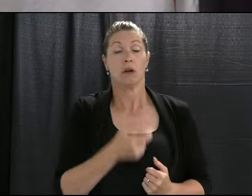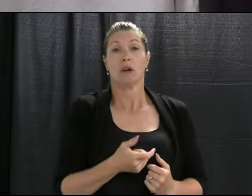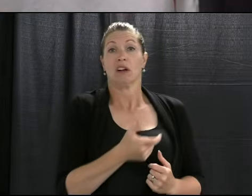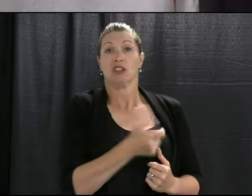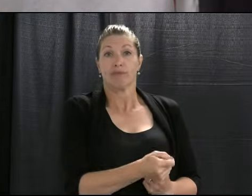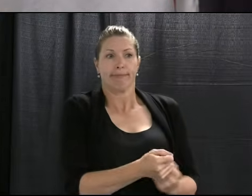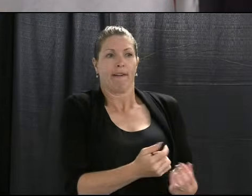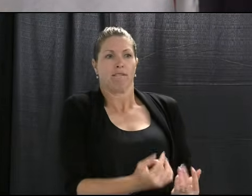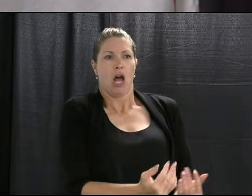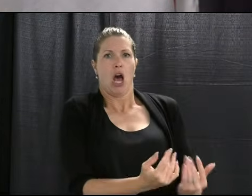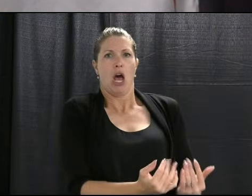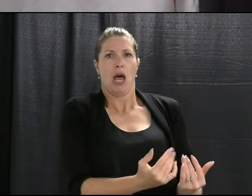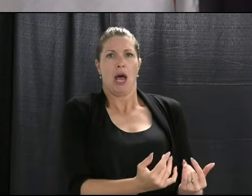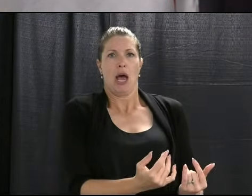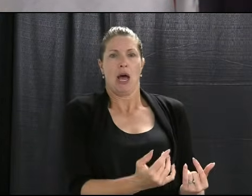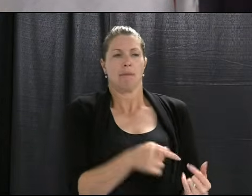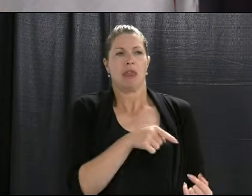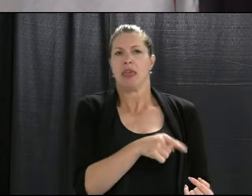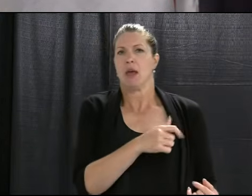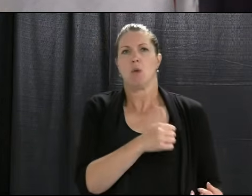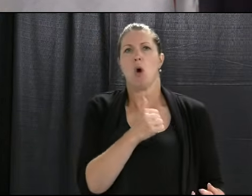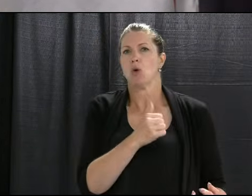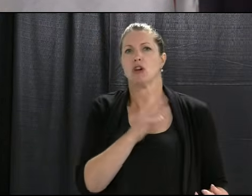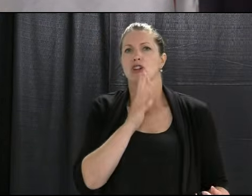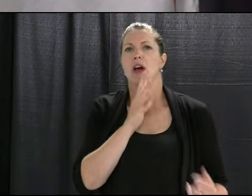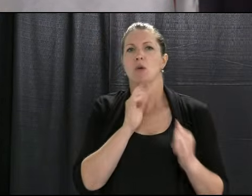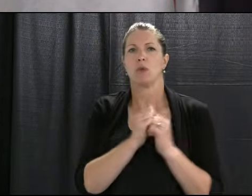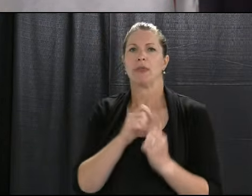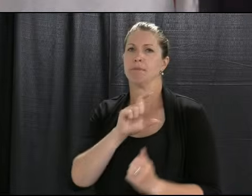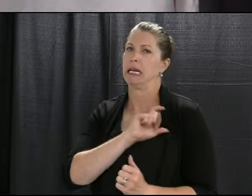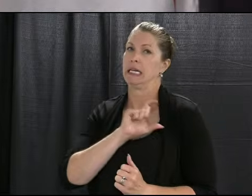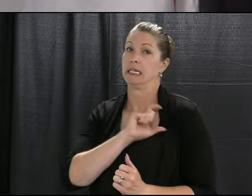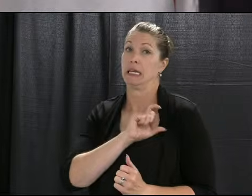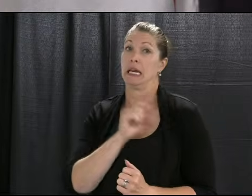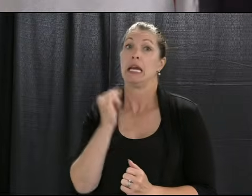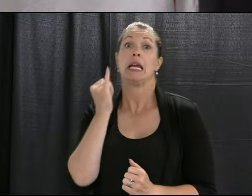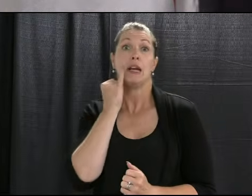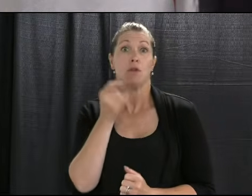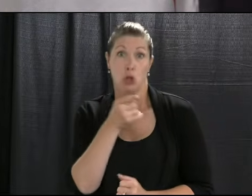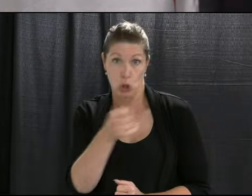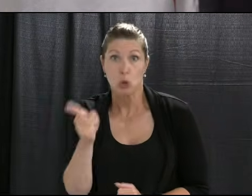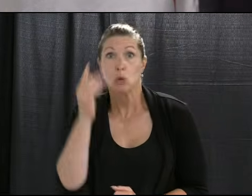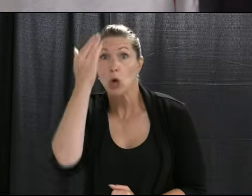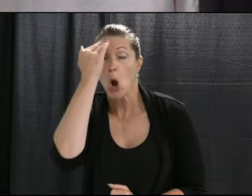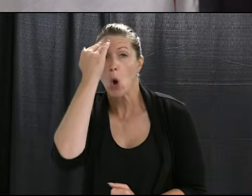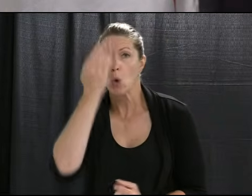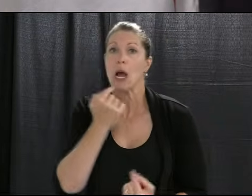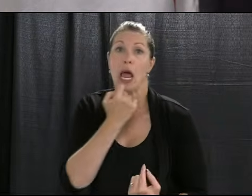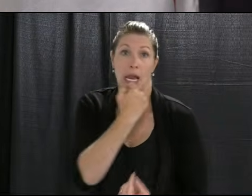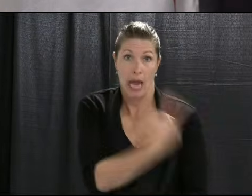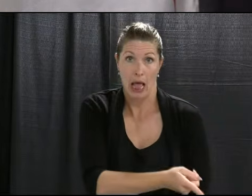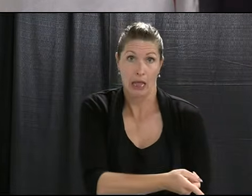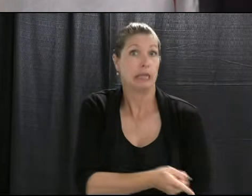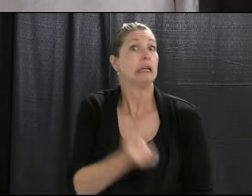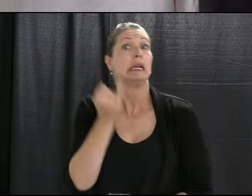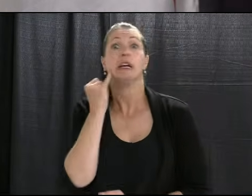yet these people will not talk to the RCMP. If you know, you should tell, because if you don't,